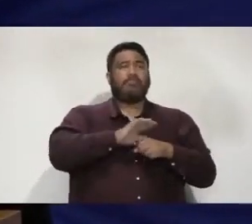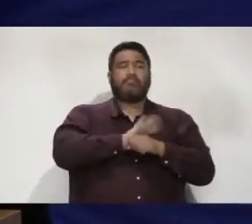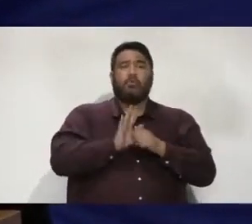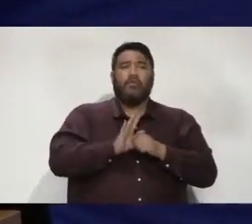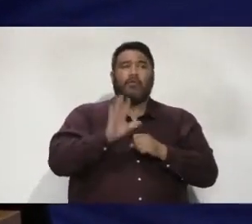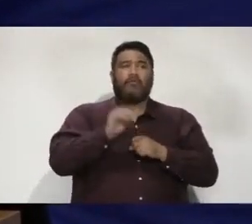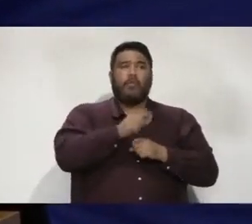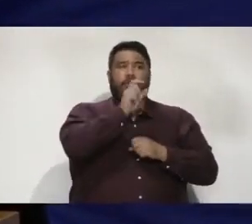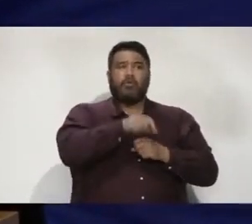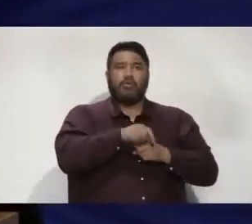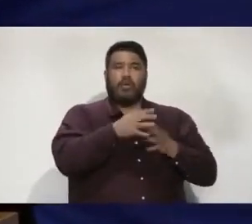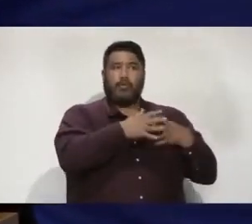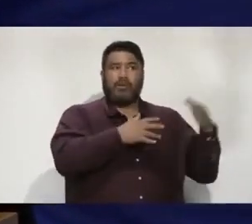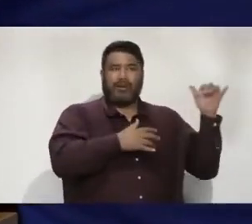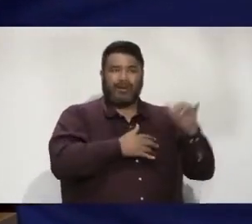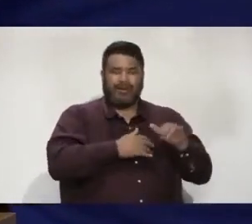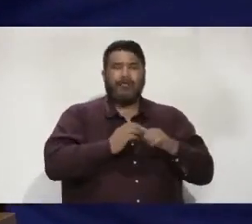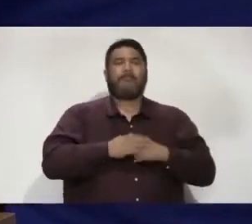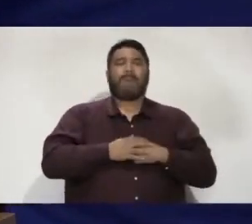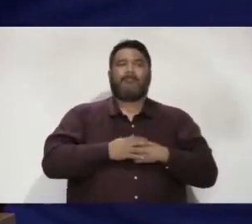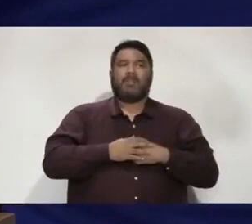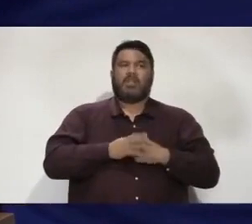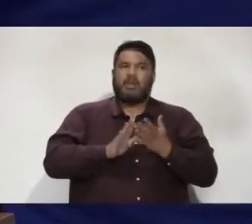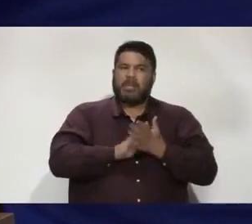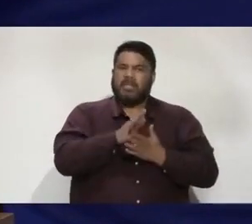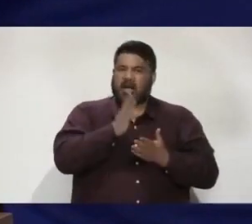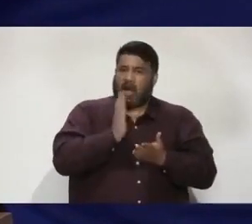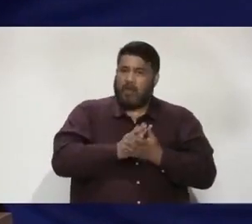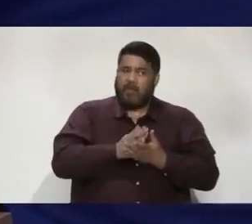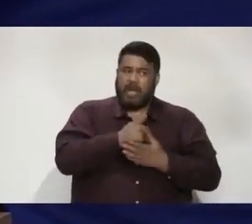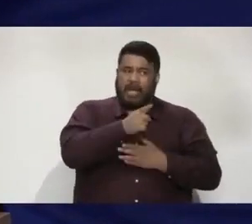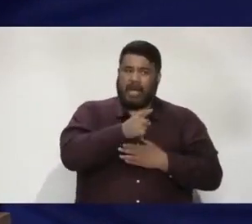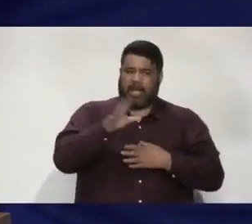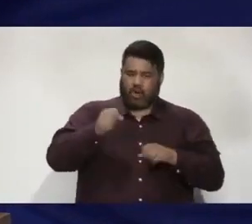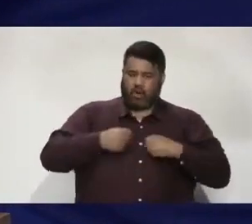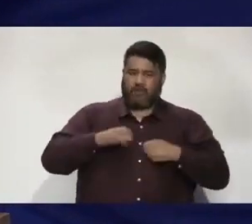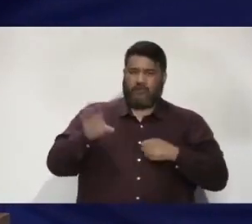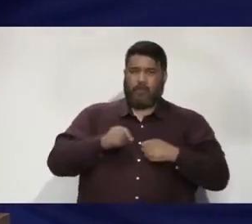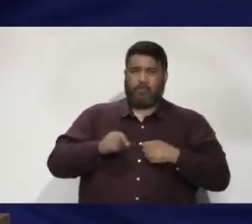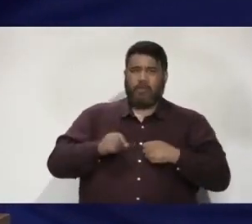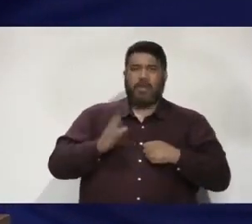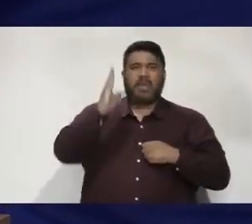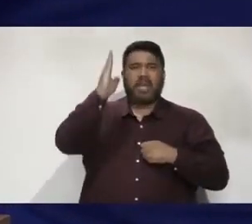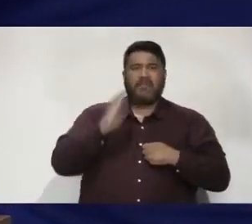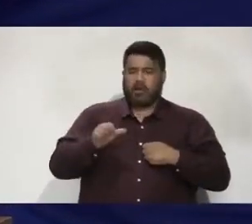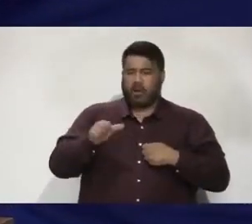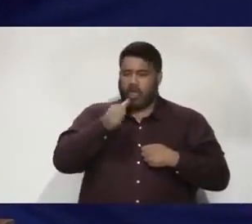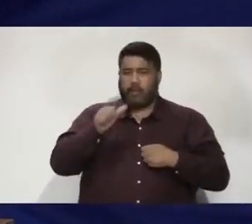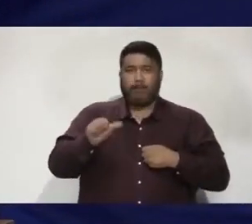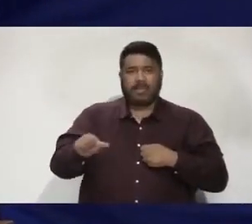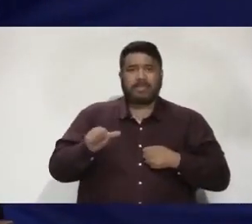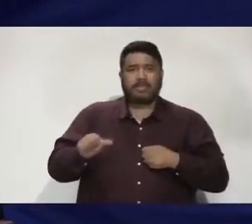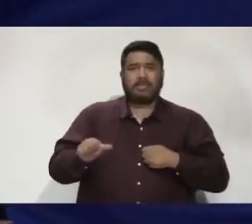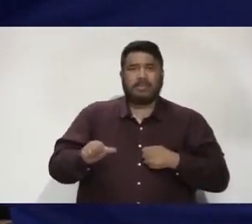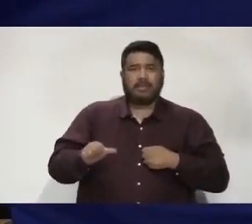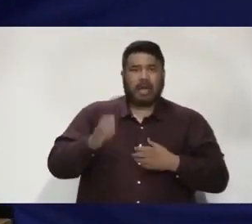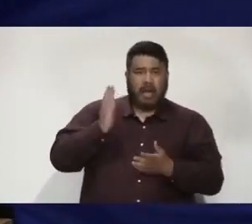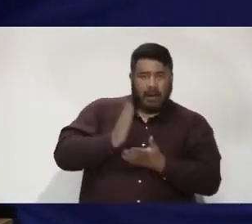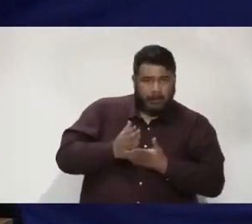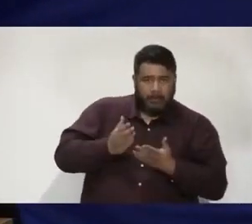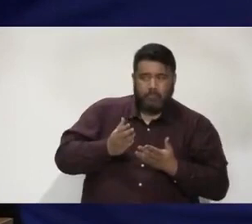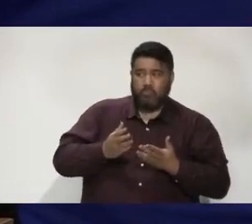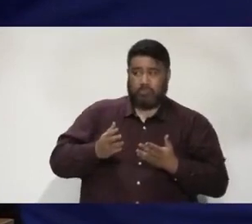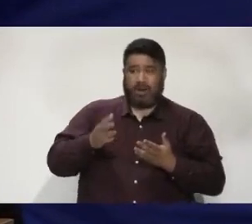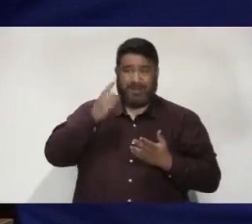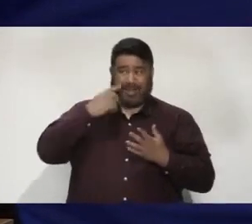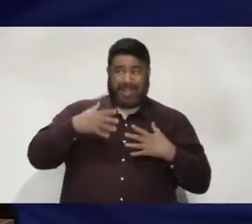that's sort of that case concluded. Yeah, that was how that infection happened. I think from health's perspective, that case is closed. In terms of that seems to